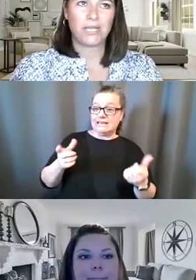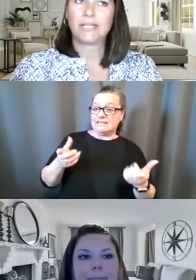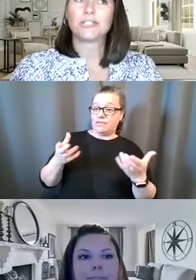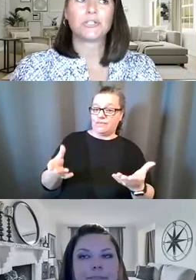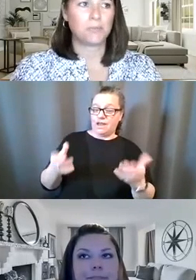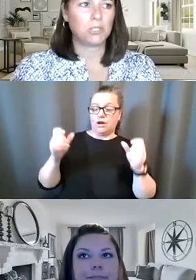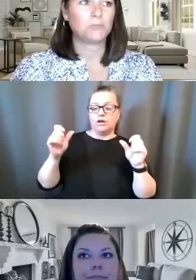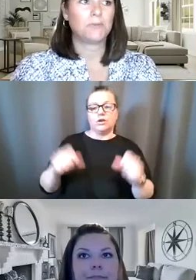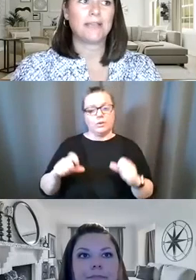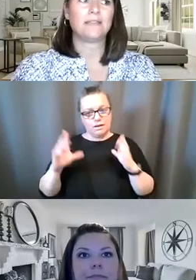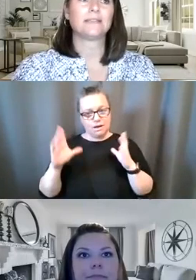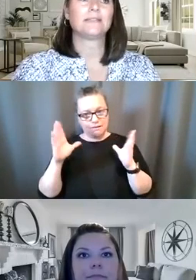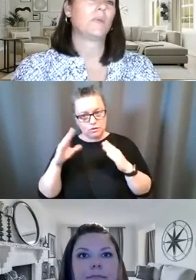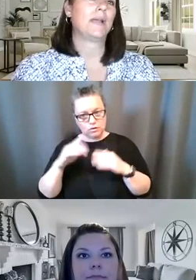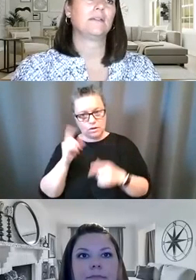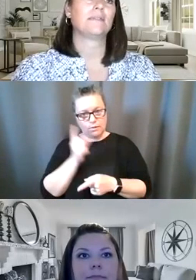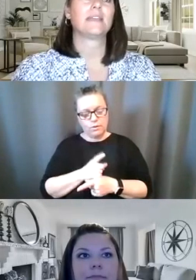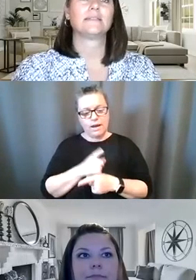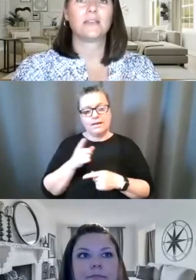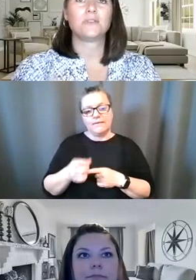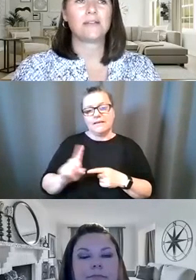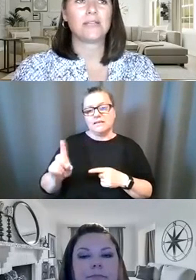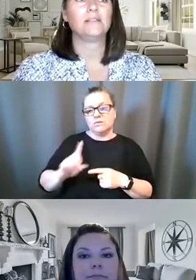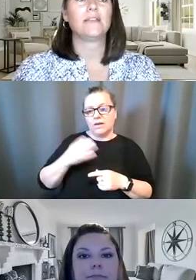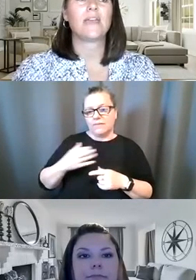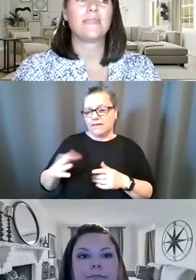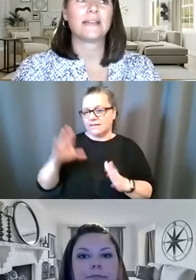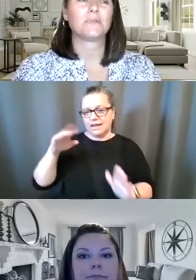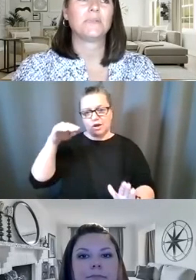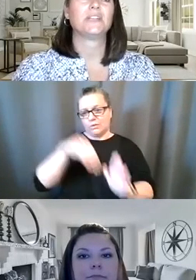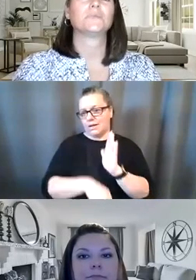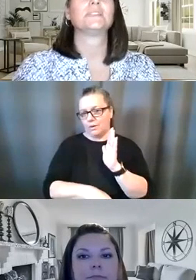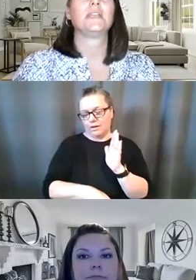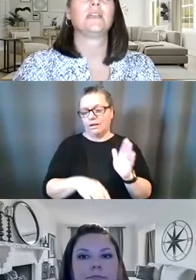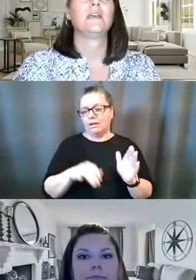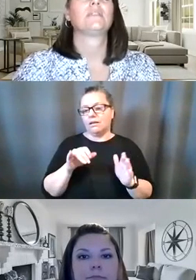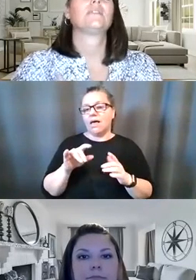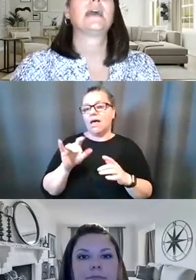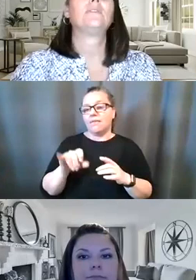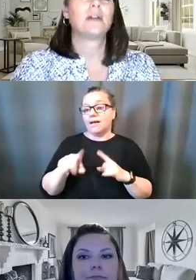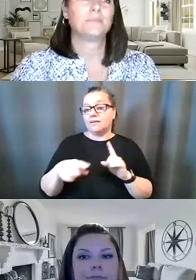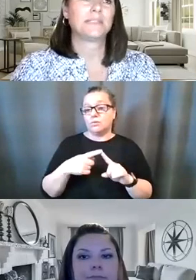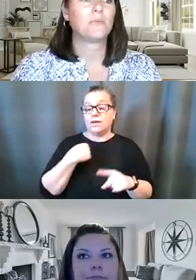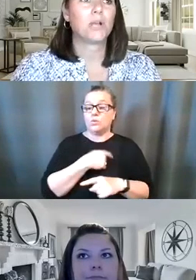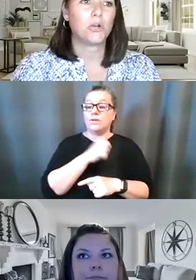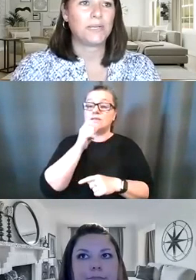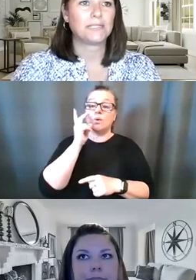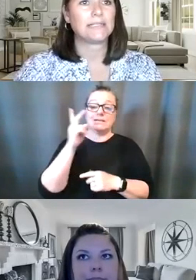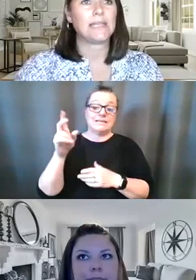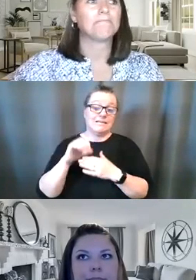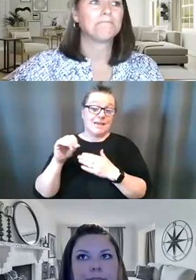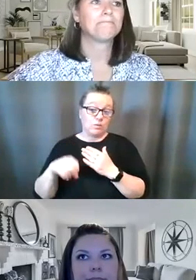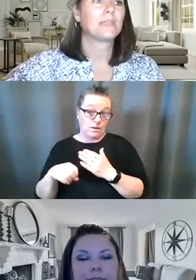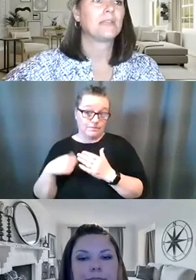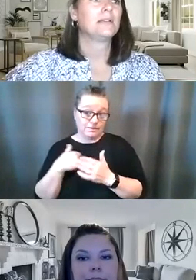can get into trouble, right? This is where things can go downhill, and that's when we don't see those outcomes that we're hoping to